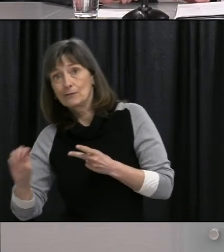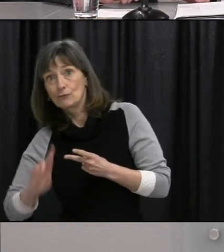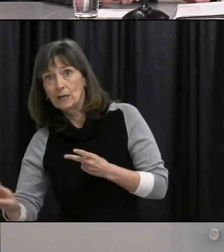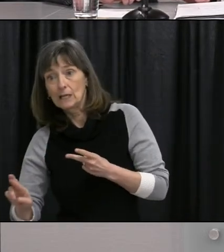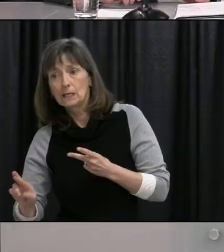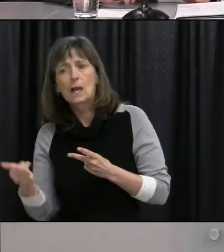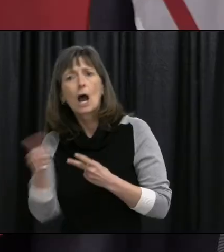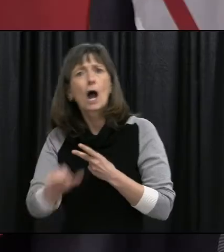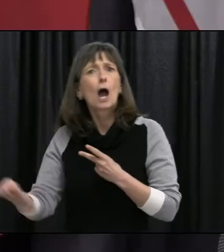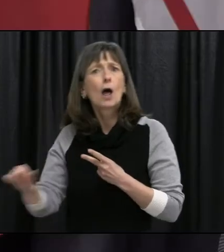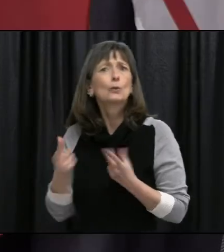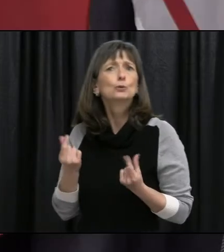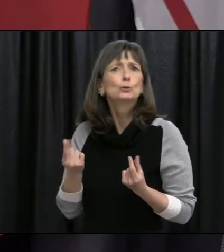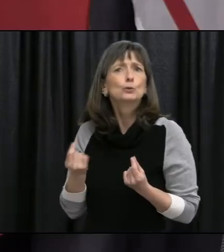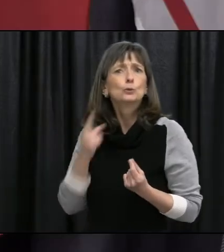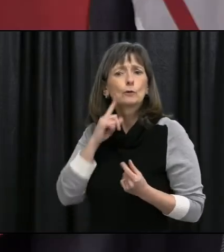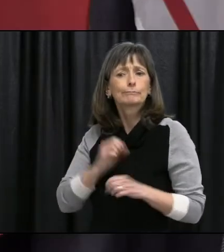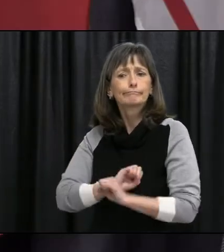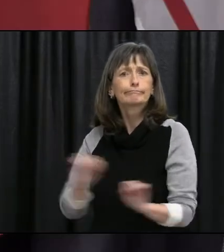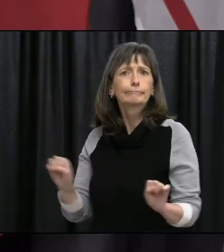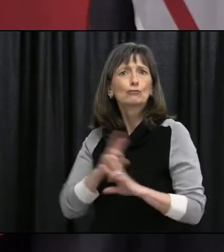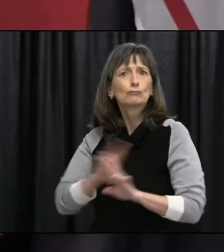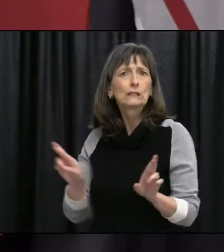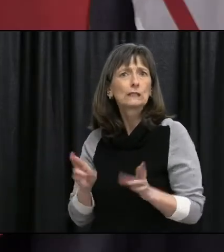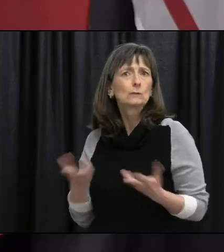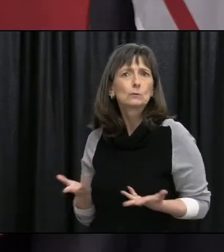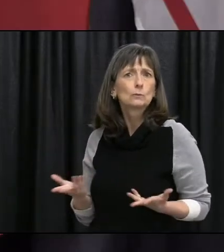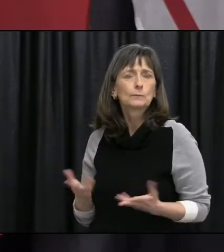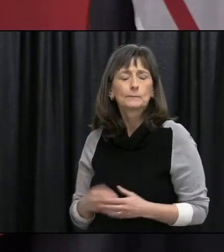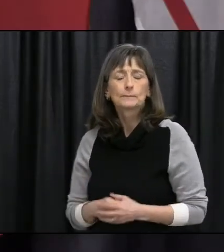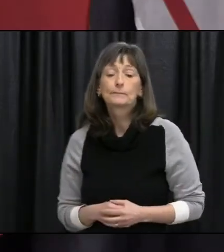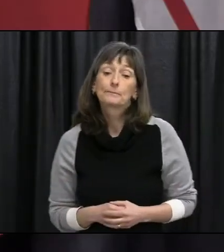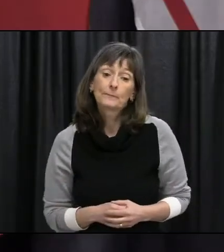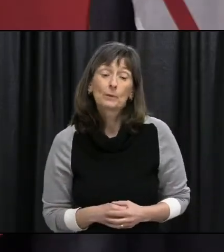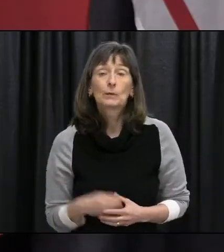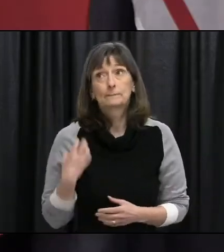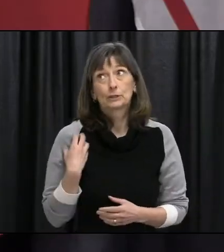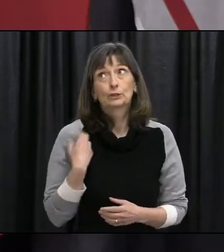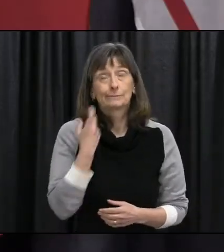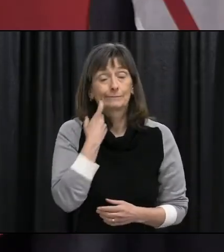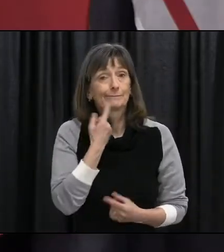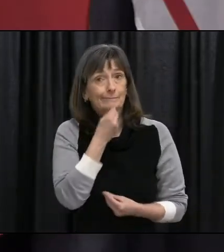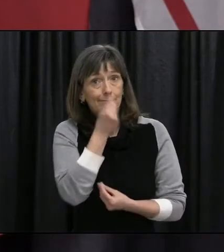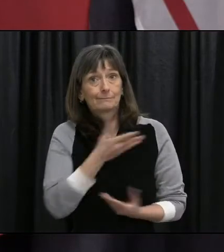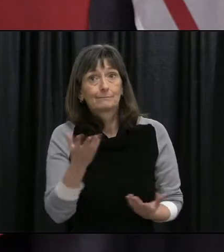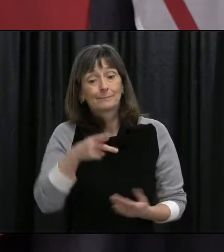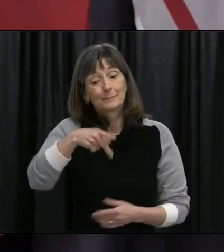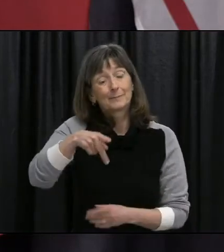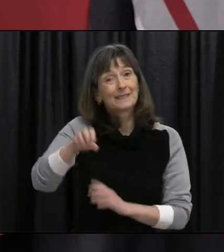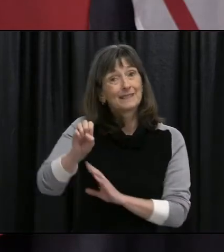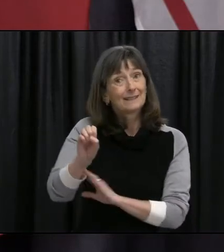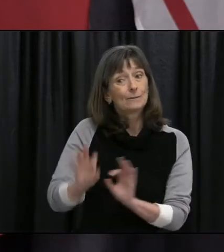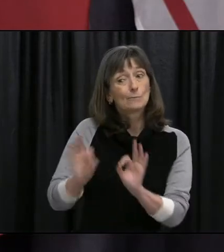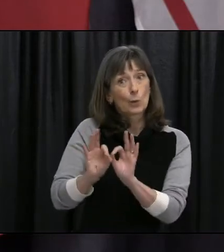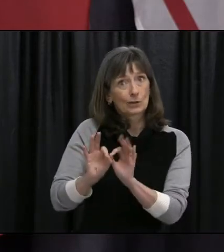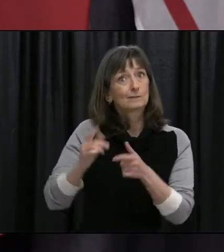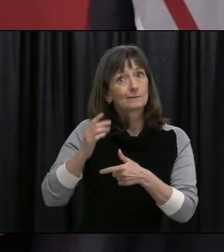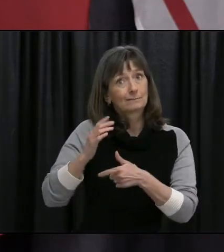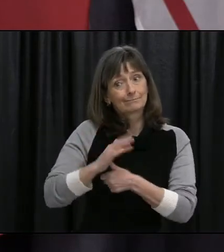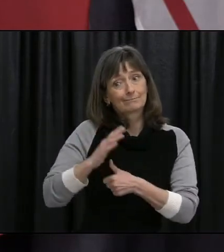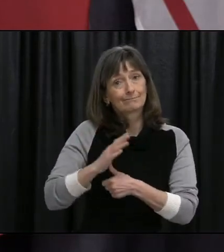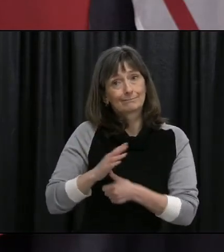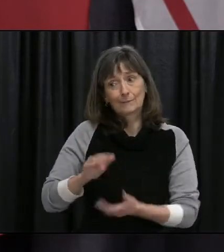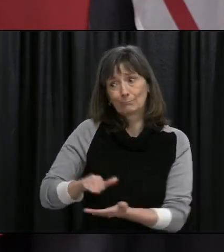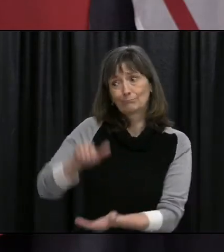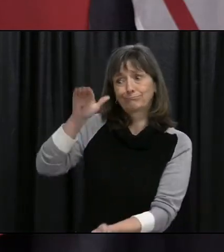Well, the healthcare system is, as the minister just clearly pointed out, is making sure that we have the amount of PPE. This would be critical.